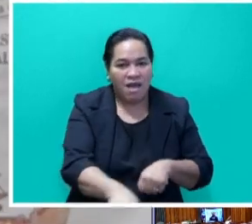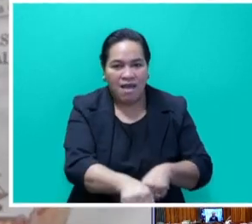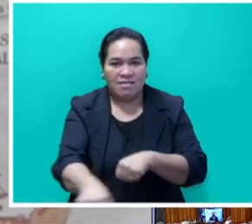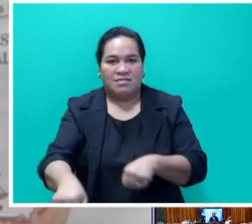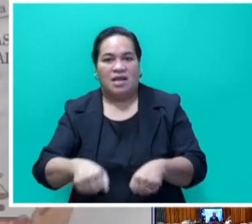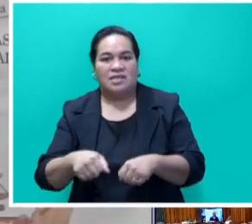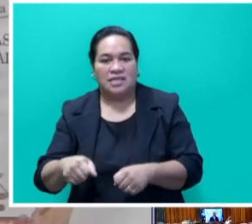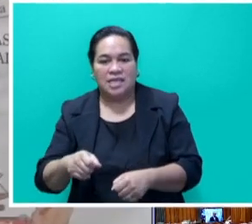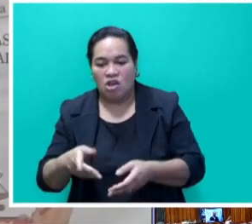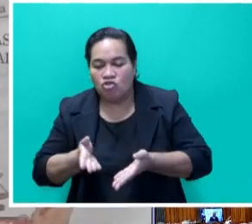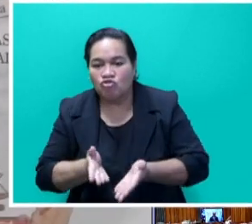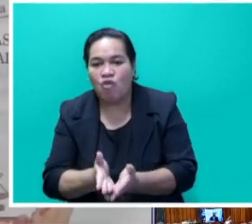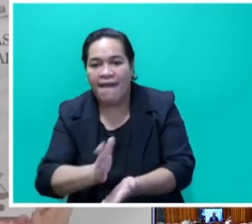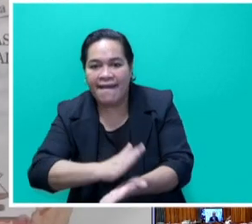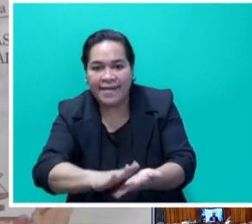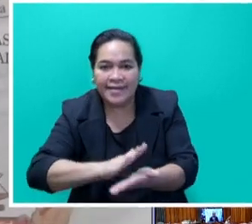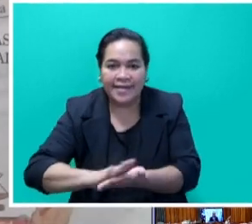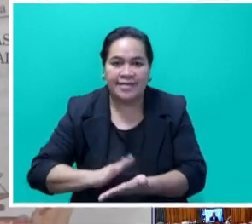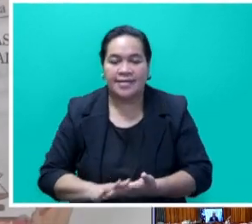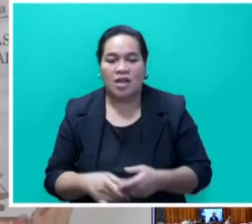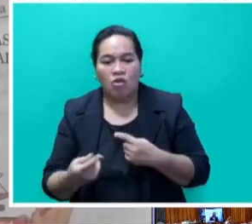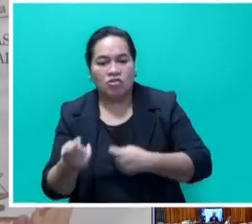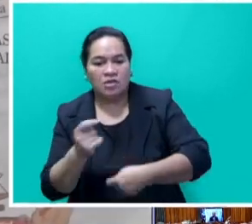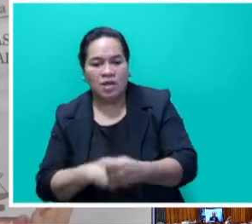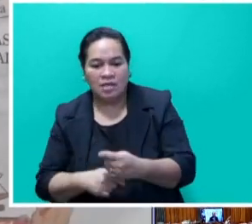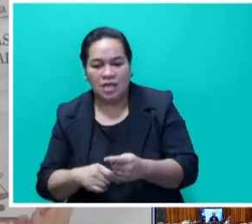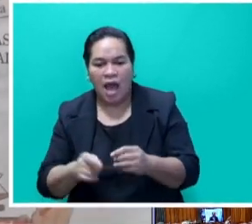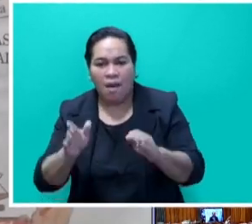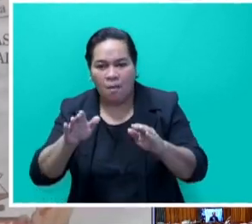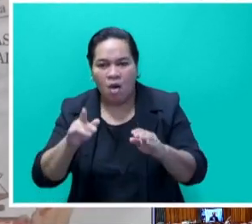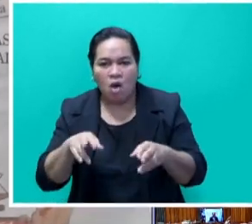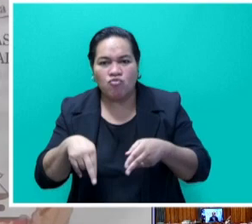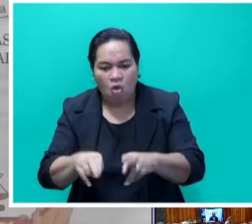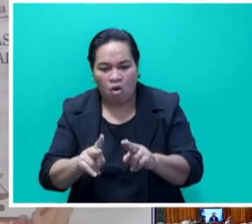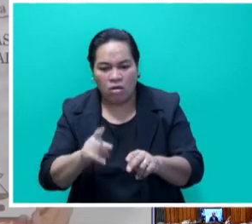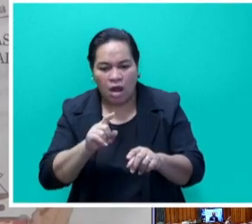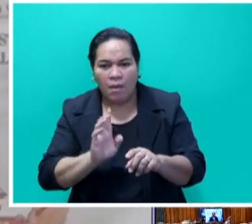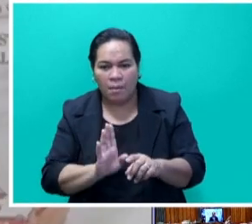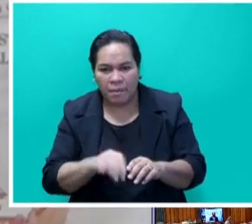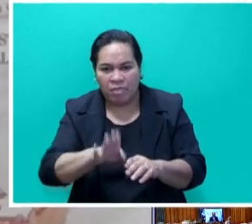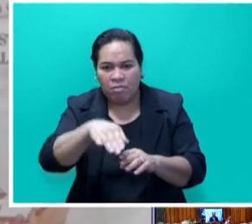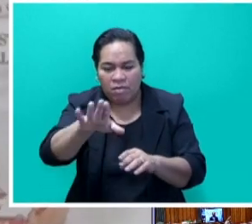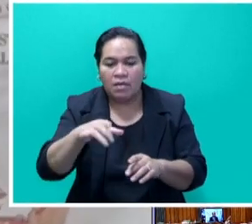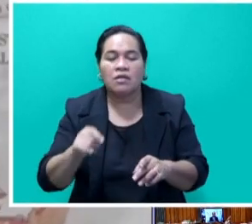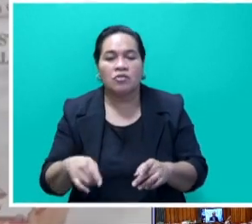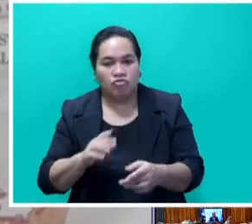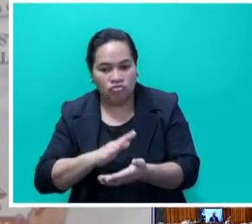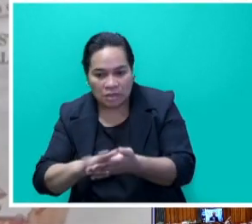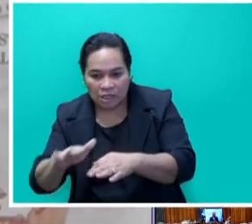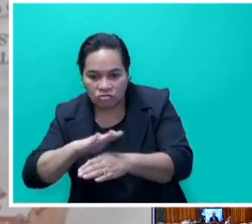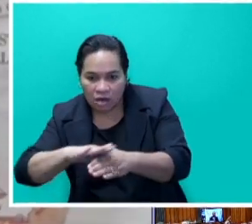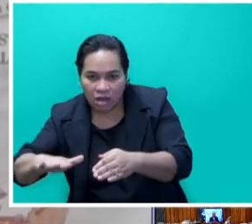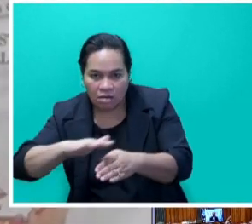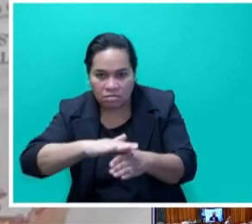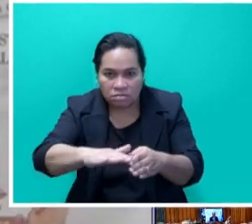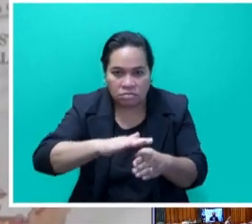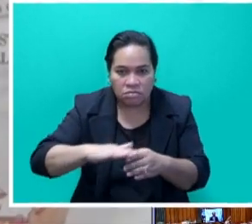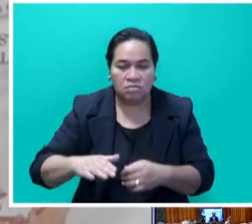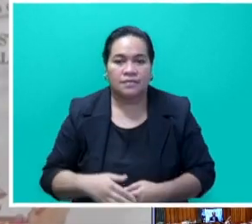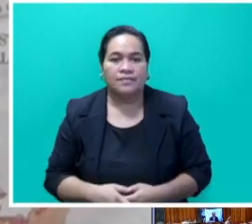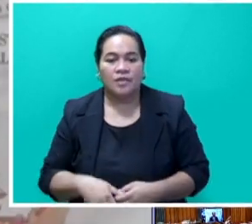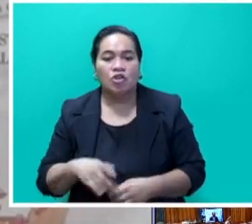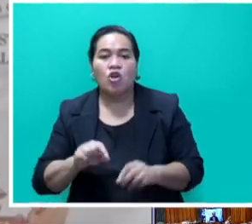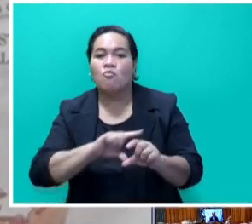cleaning, replacement of the potholes, grading of unsealed roads, streetlet maintenance,